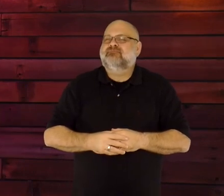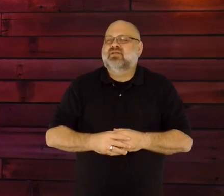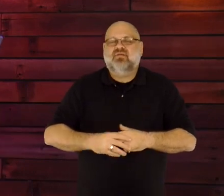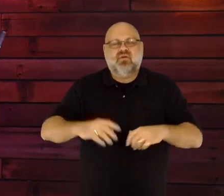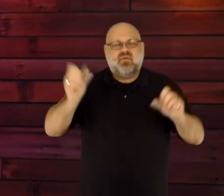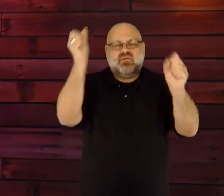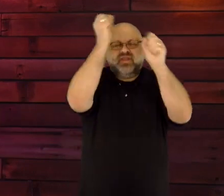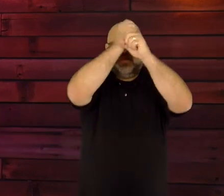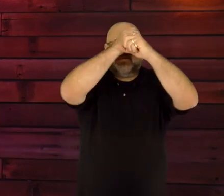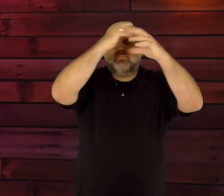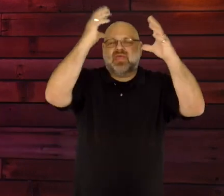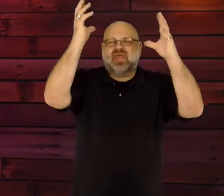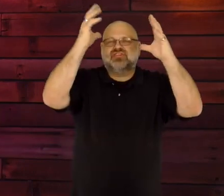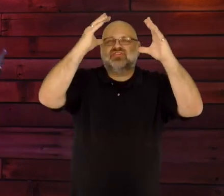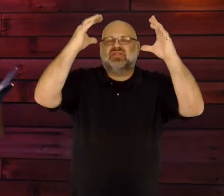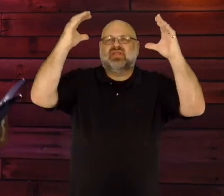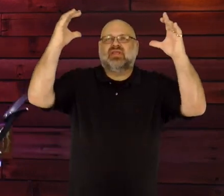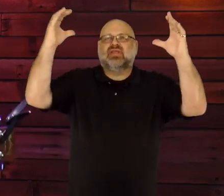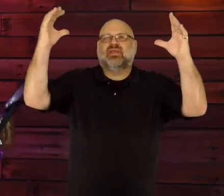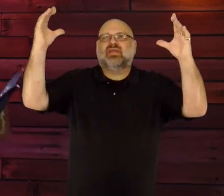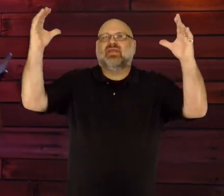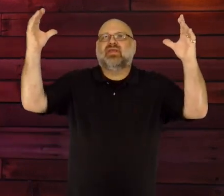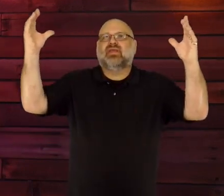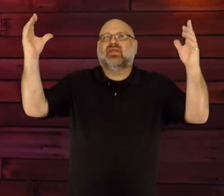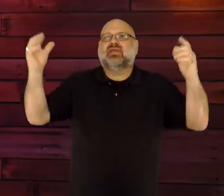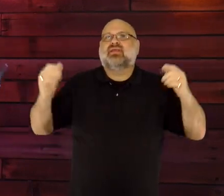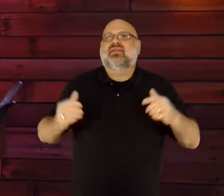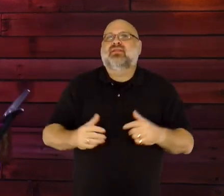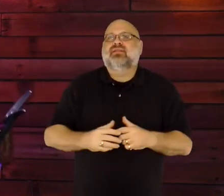imagine. I can only imagine.